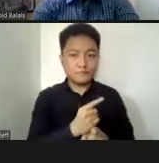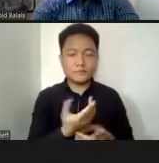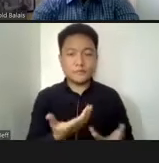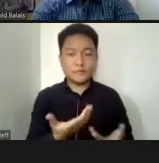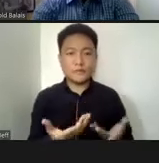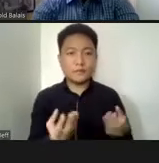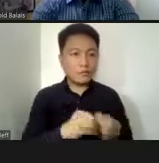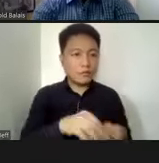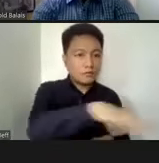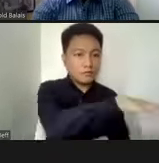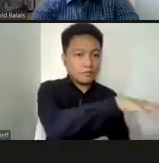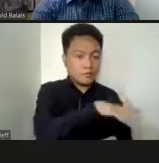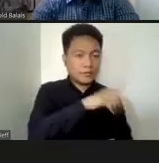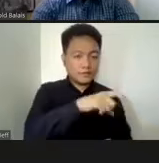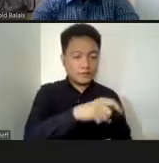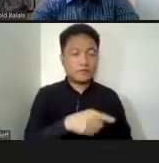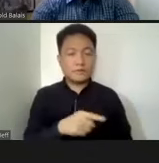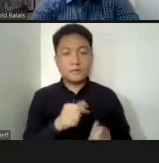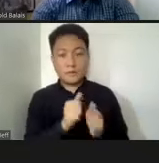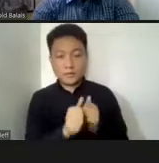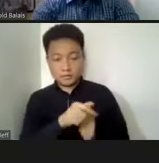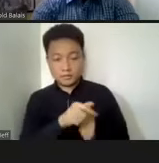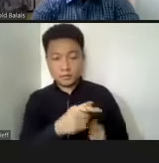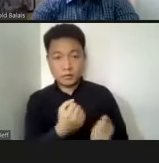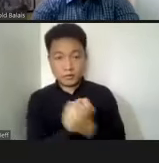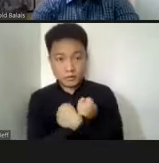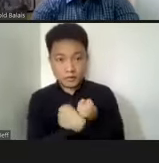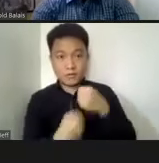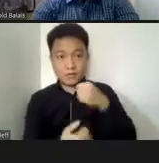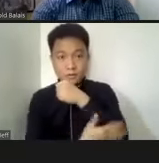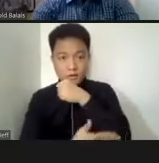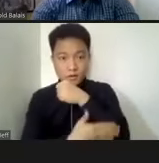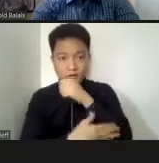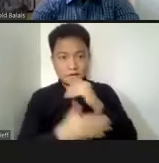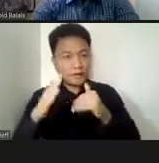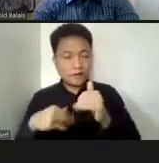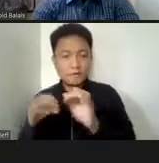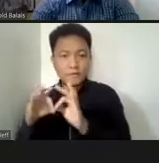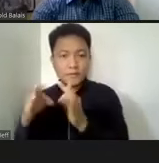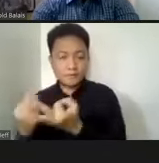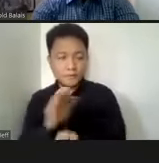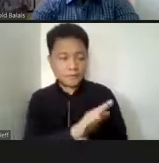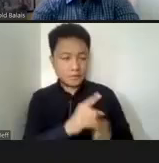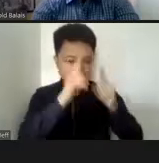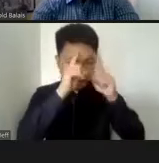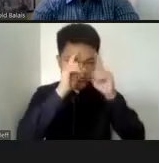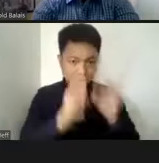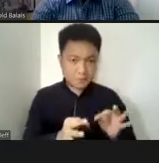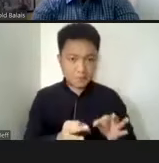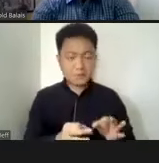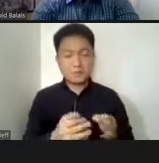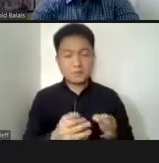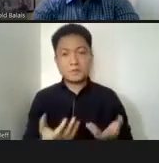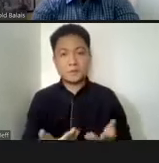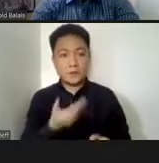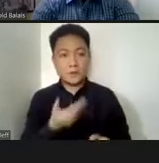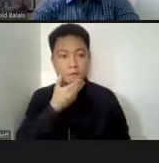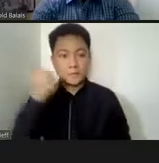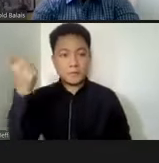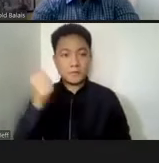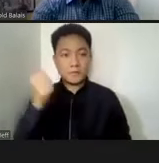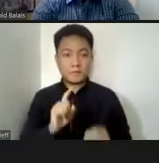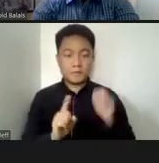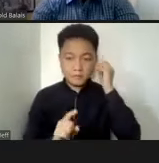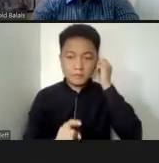decisions based on what would be better for the greater number of people, you and your family will also benefit